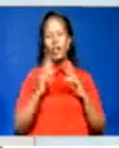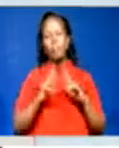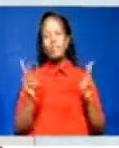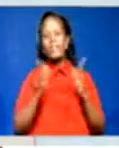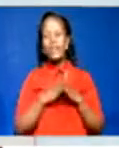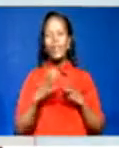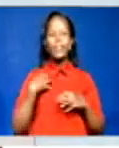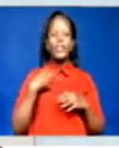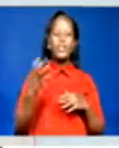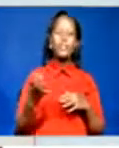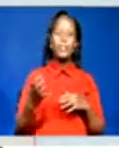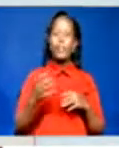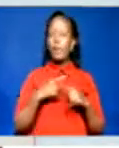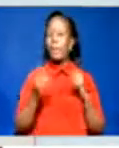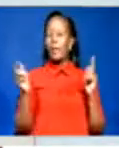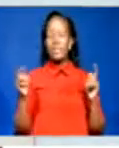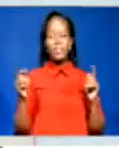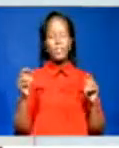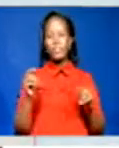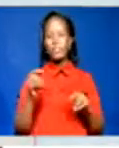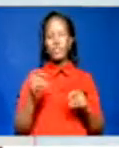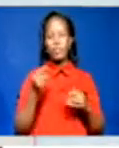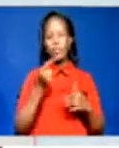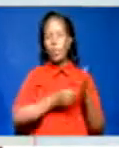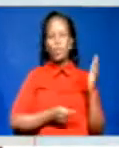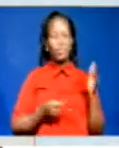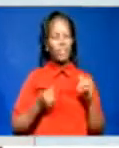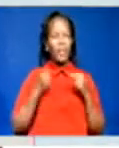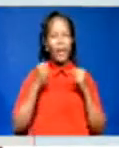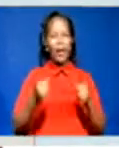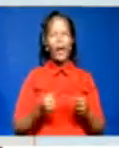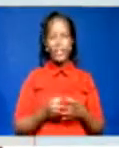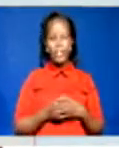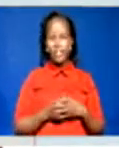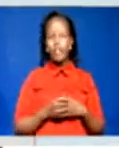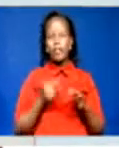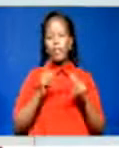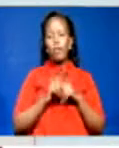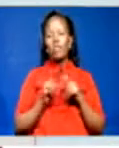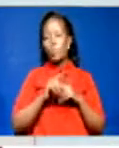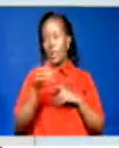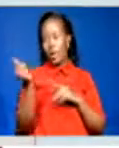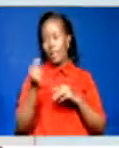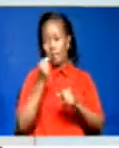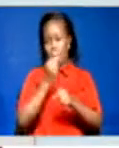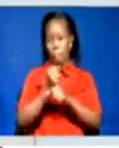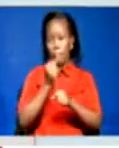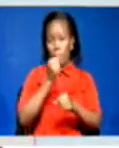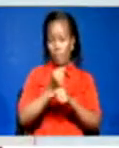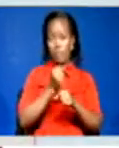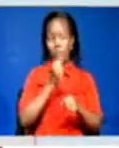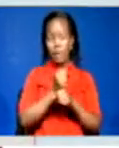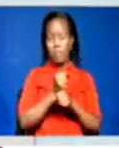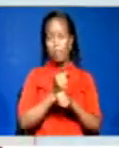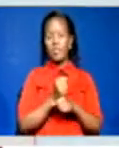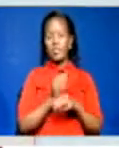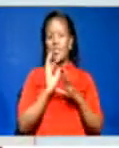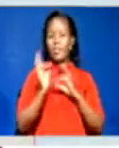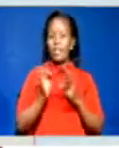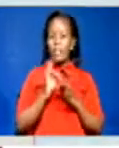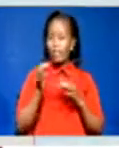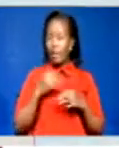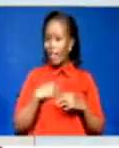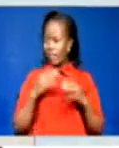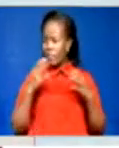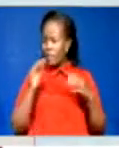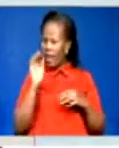is we can't afford it. And the last thing is about labor, and we are talking about qualified labor. If you are someone in the street right